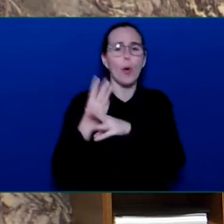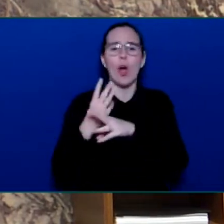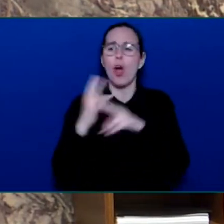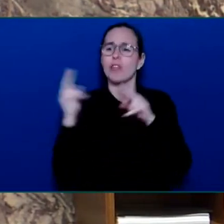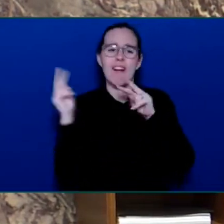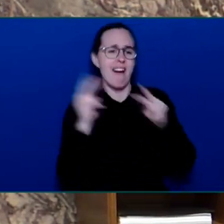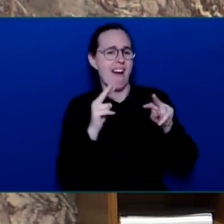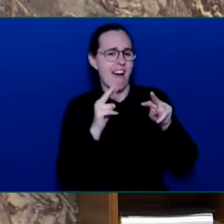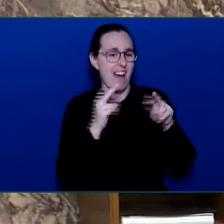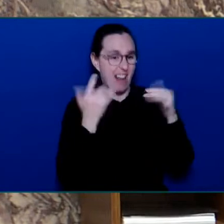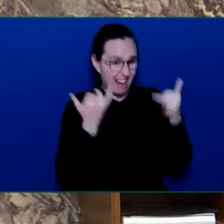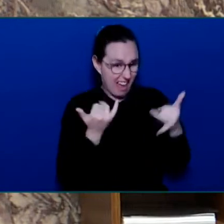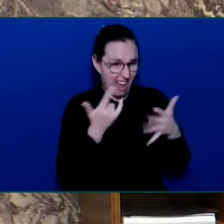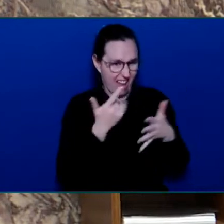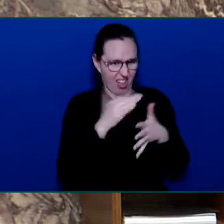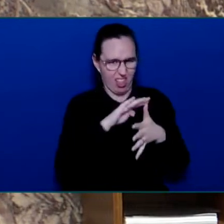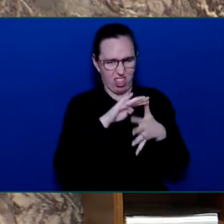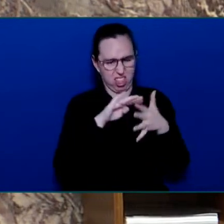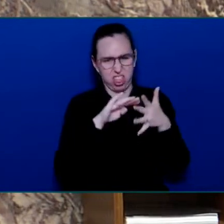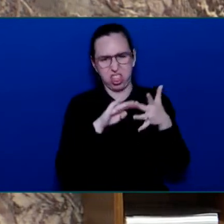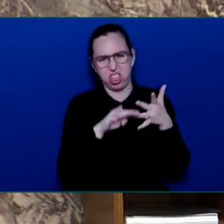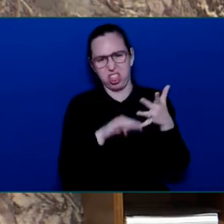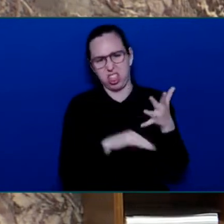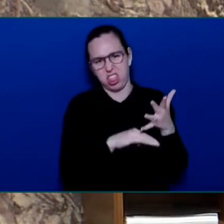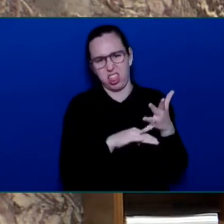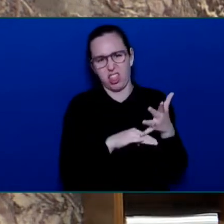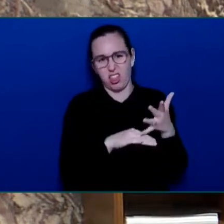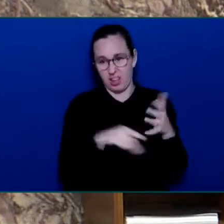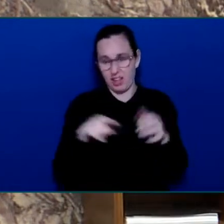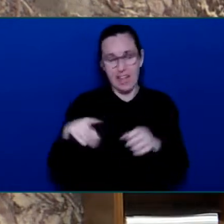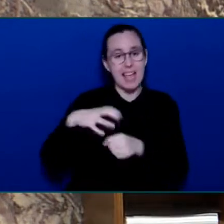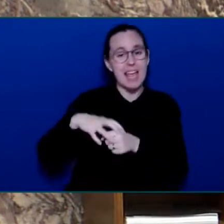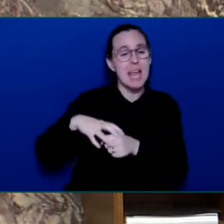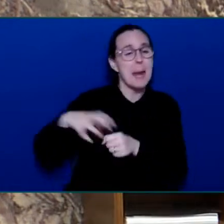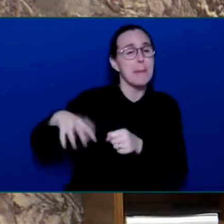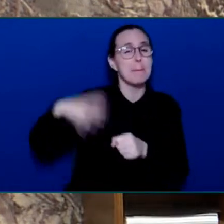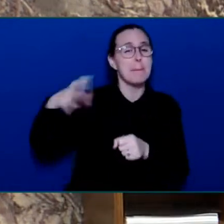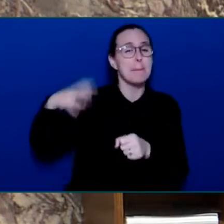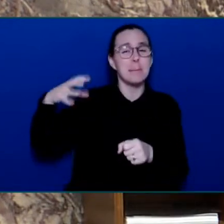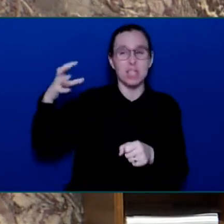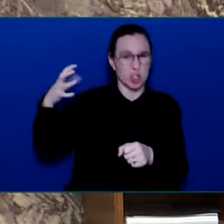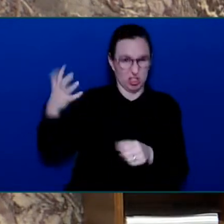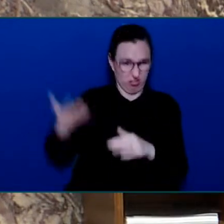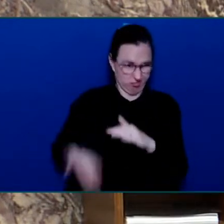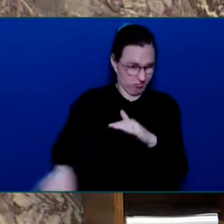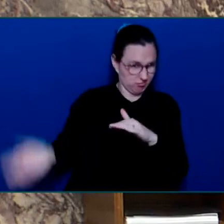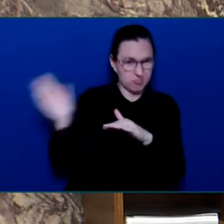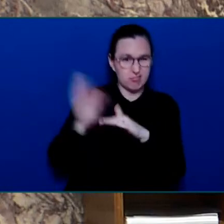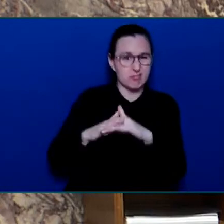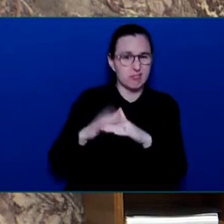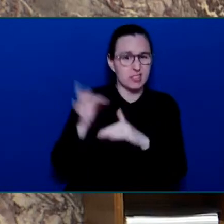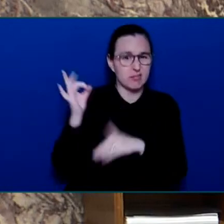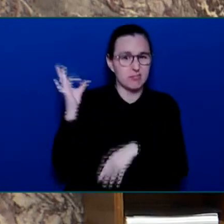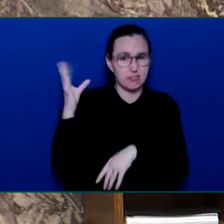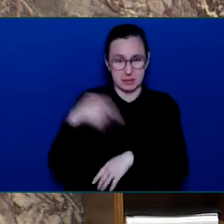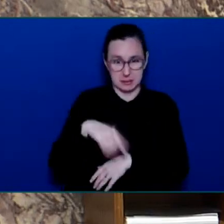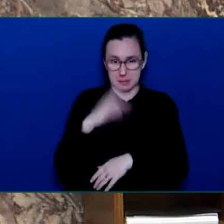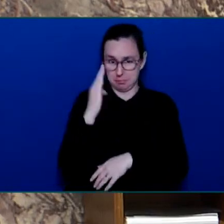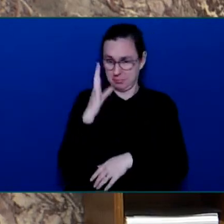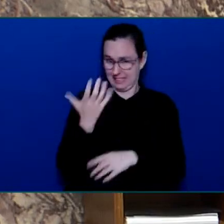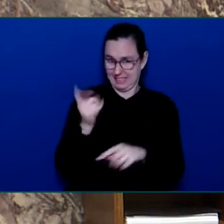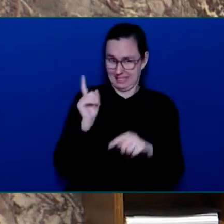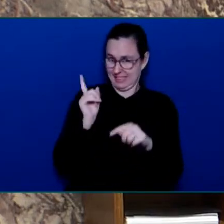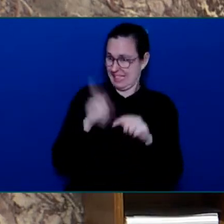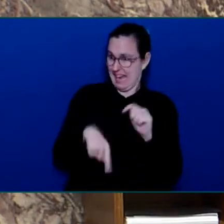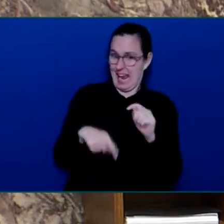British Columbia is now the least affordable jurisdiction in all of Canada. Terrible results. That's the combo. But again, this is a